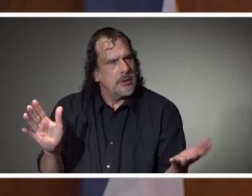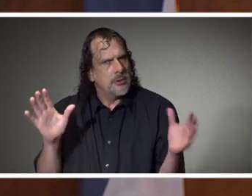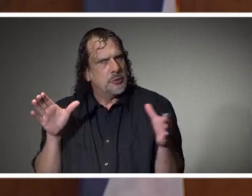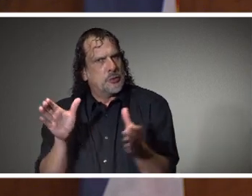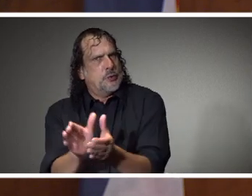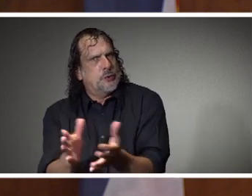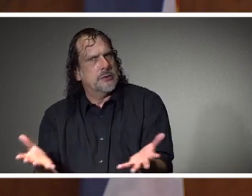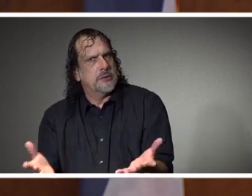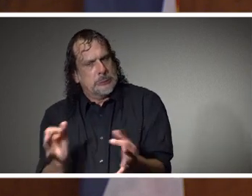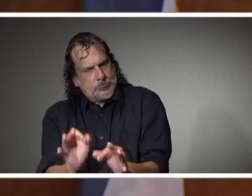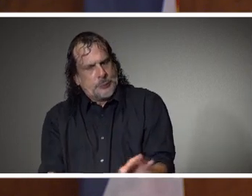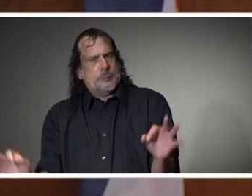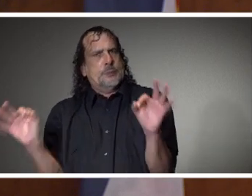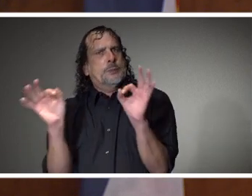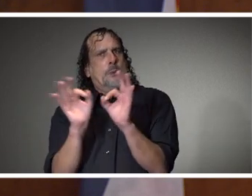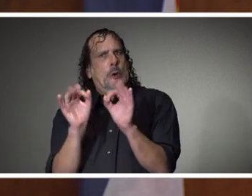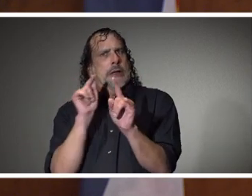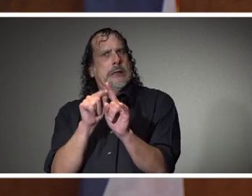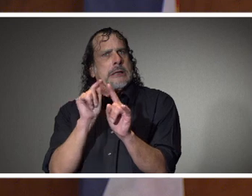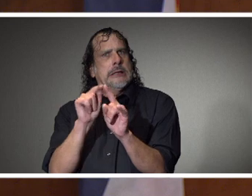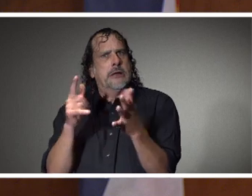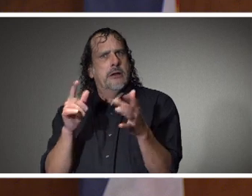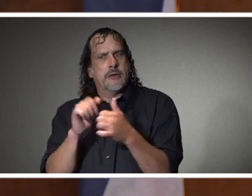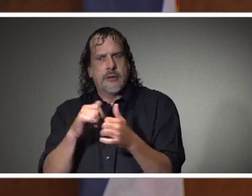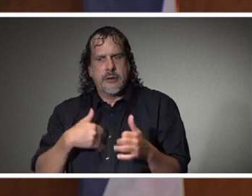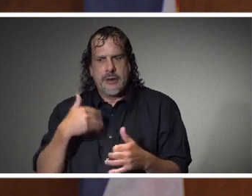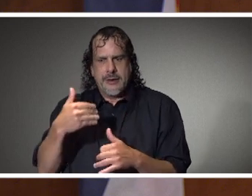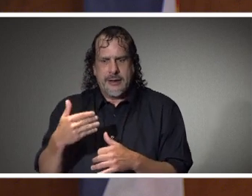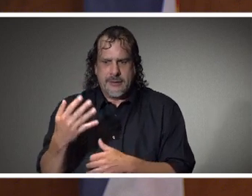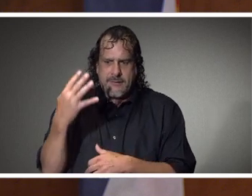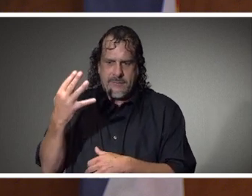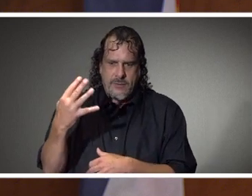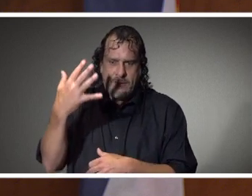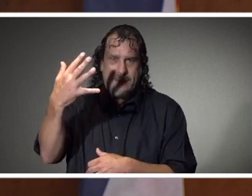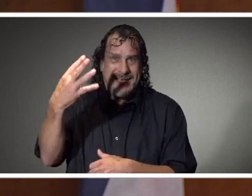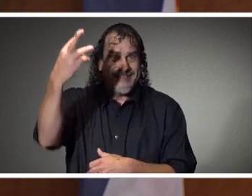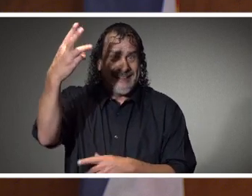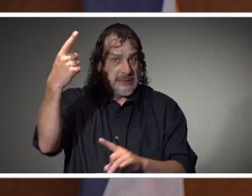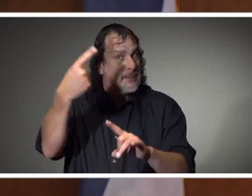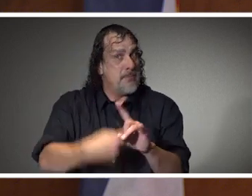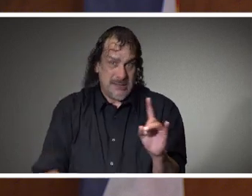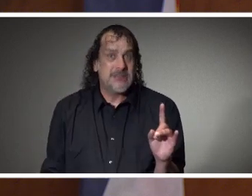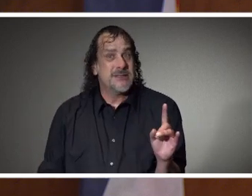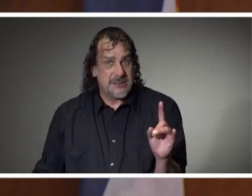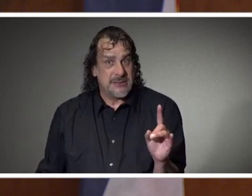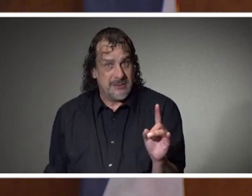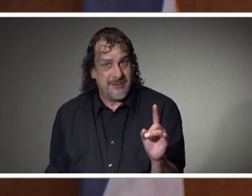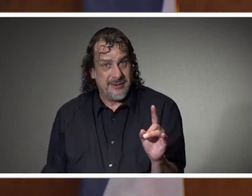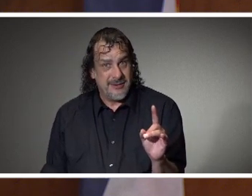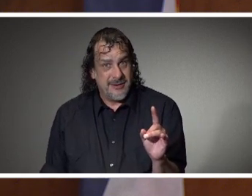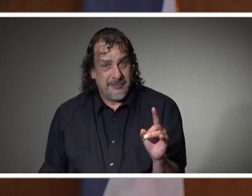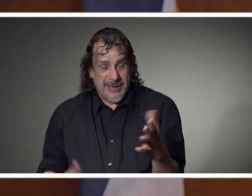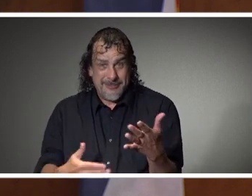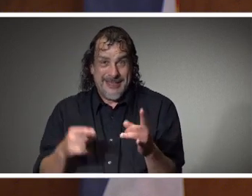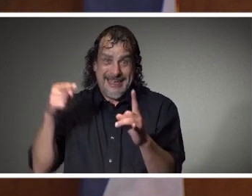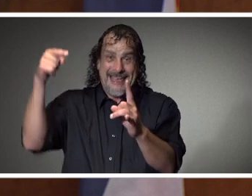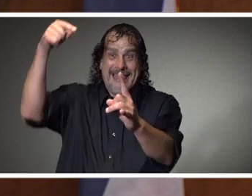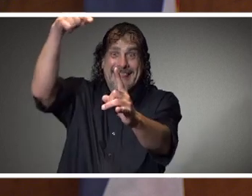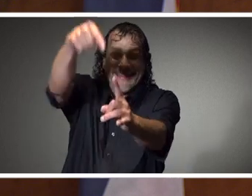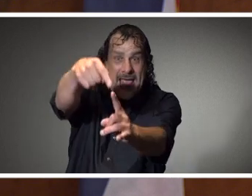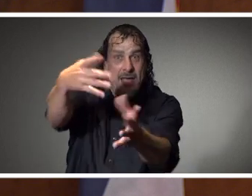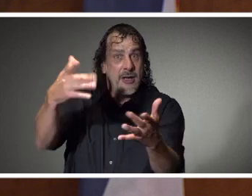It's just critically important as we get through the next 4 to 5 to 6 months, and hopefully at some point we'll have better